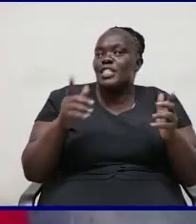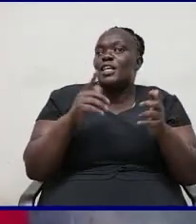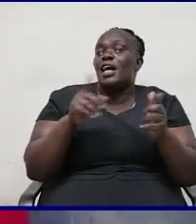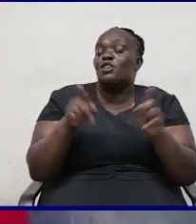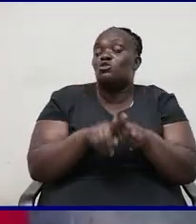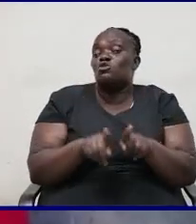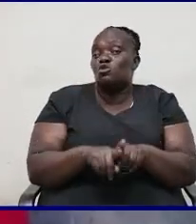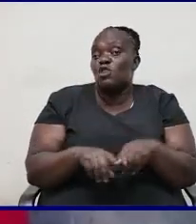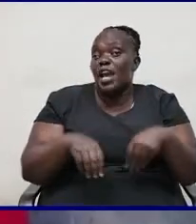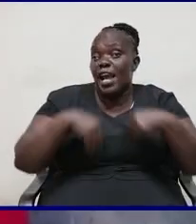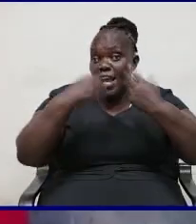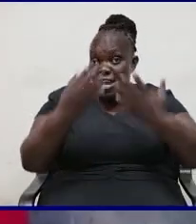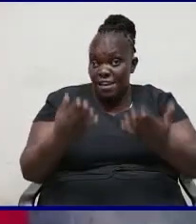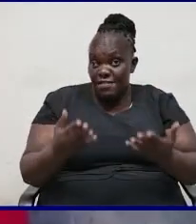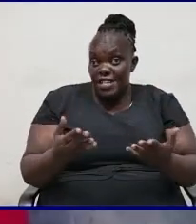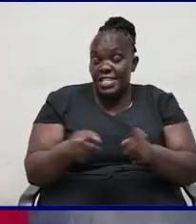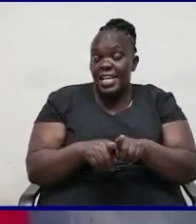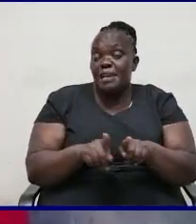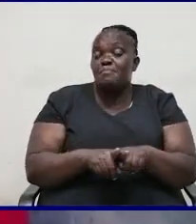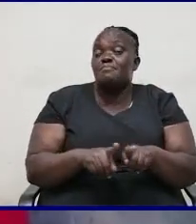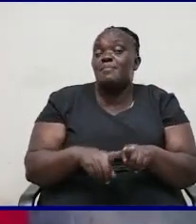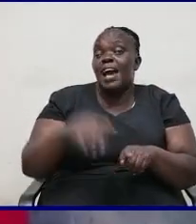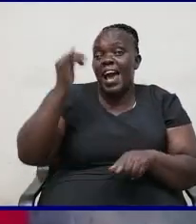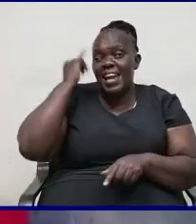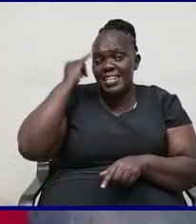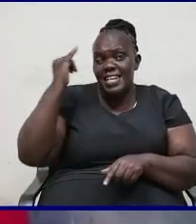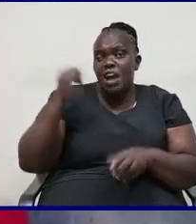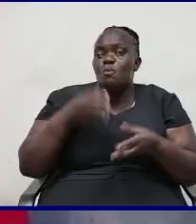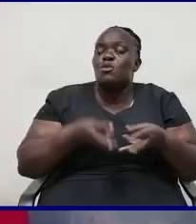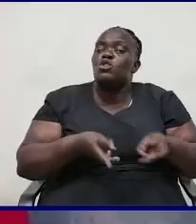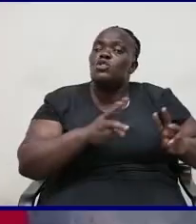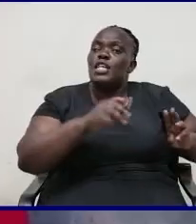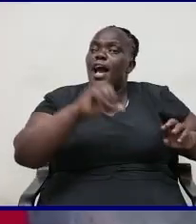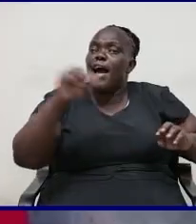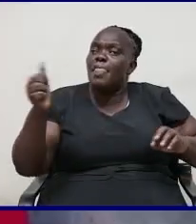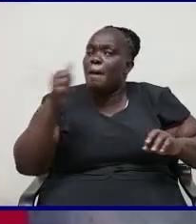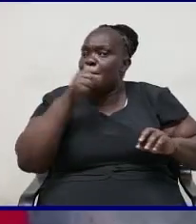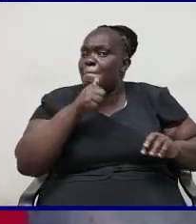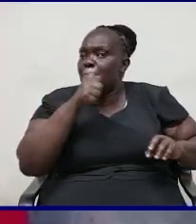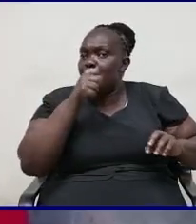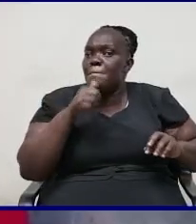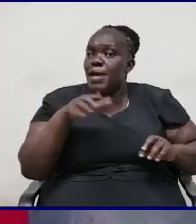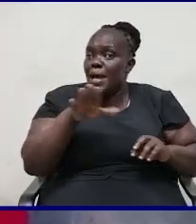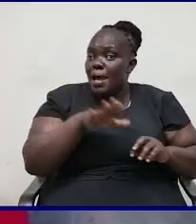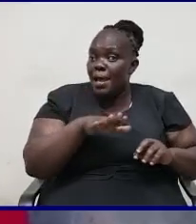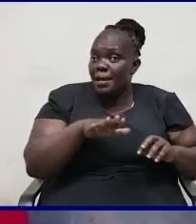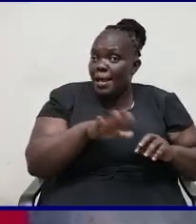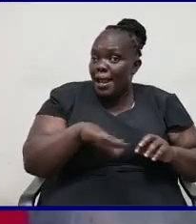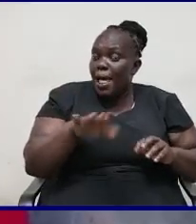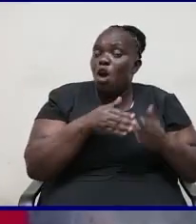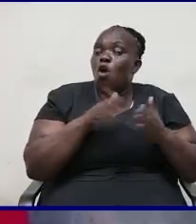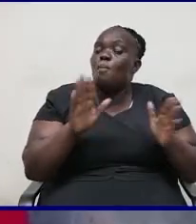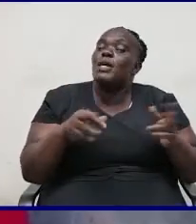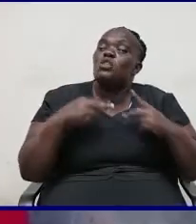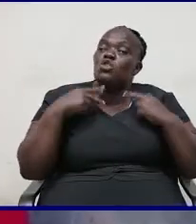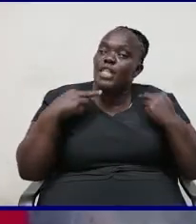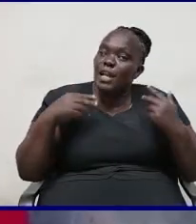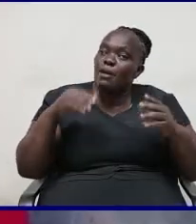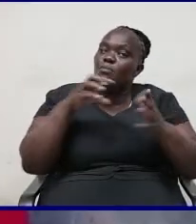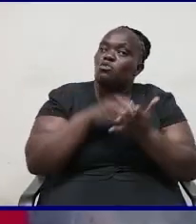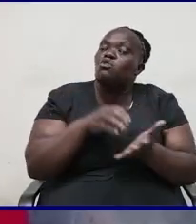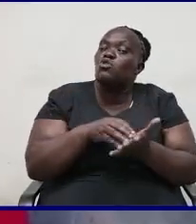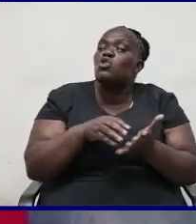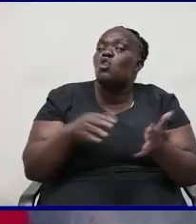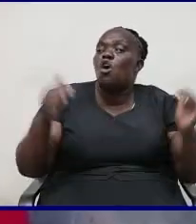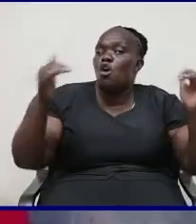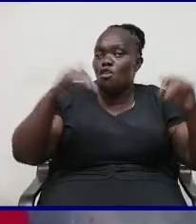also giving incentives or opportunities for other private sector players to open hotels and put conference